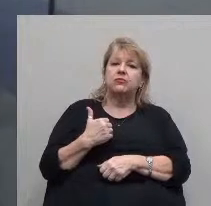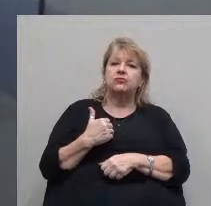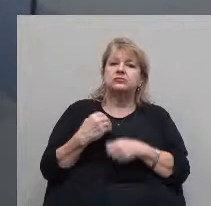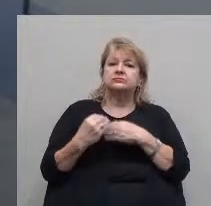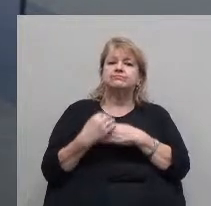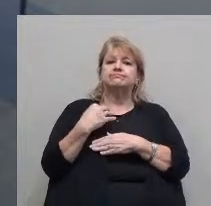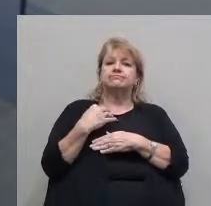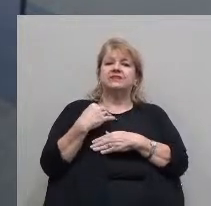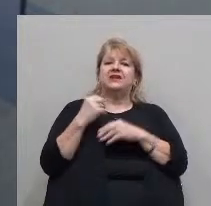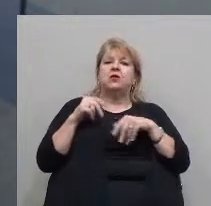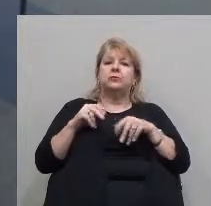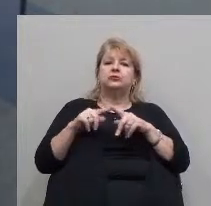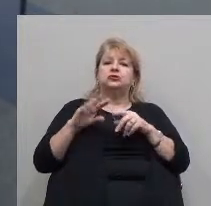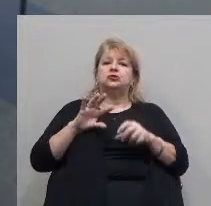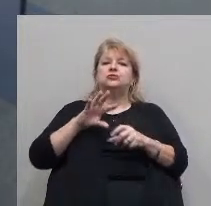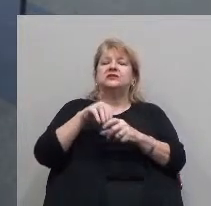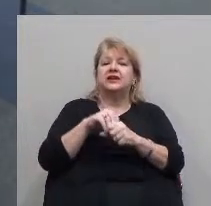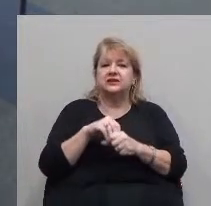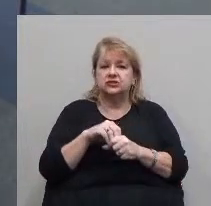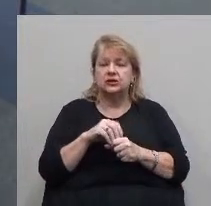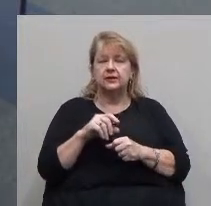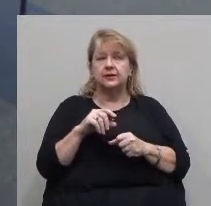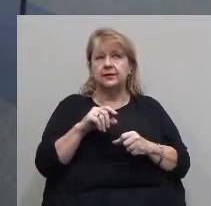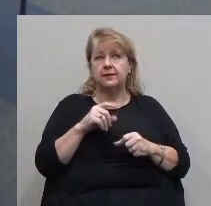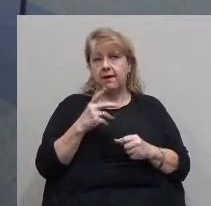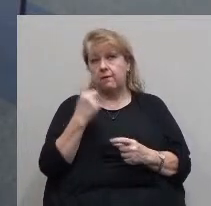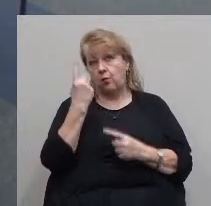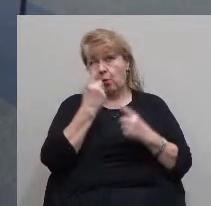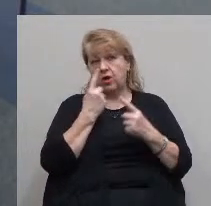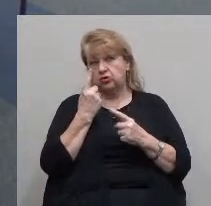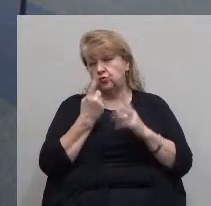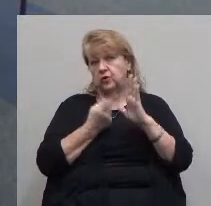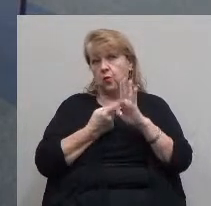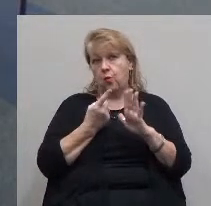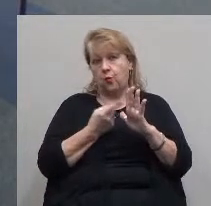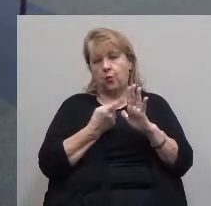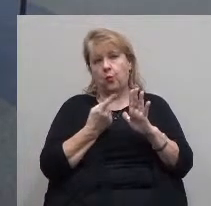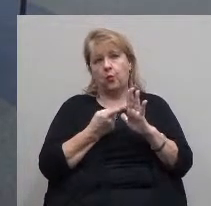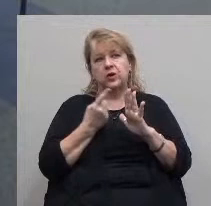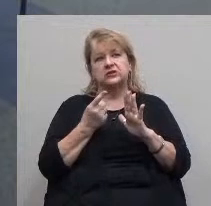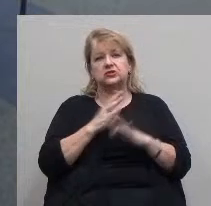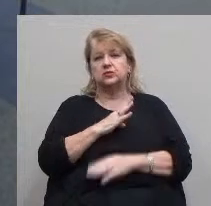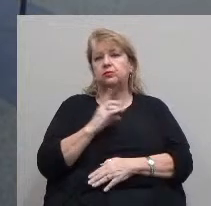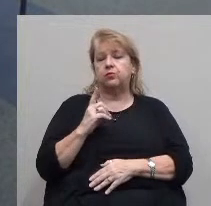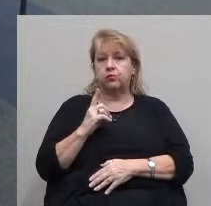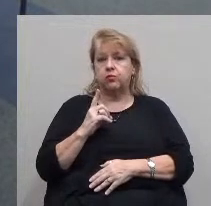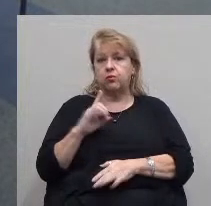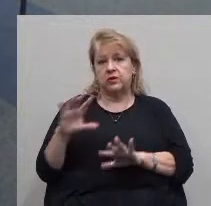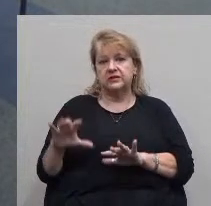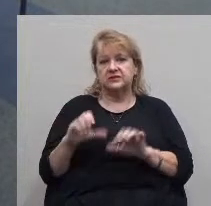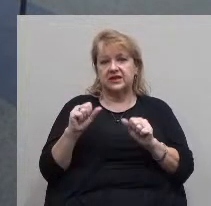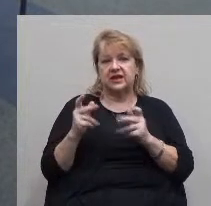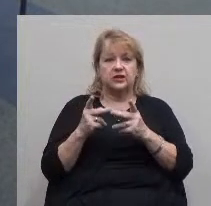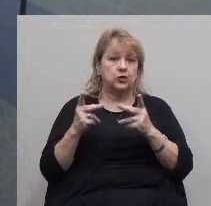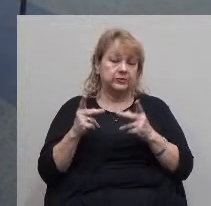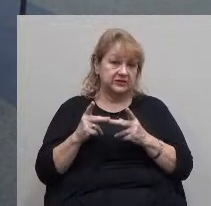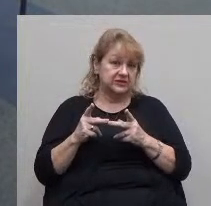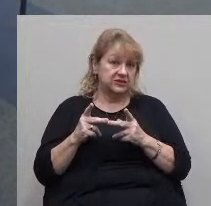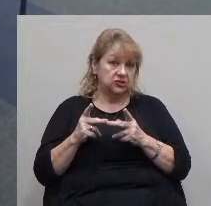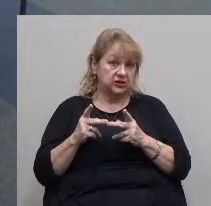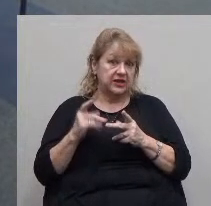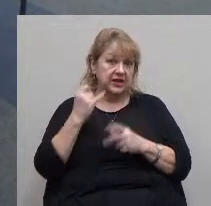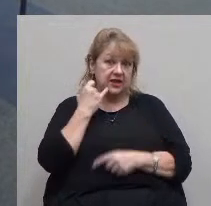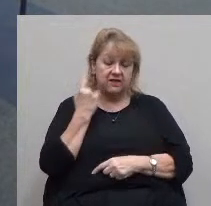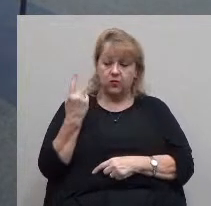the opportunity to engage. I'm just wondering, once the board has taken a position on something, if there is